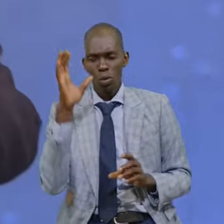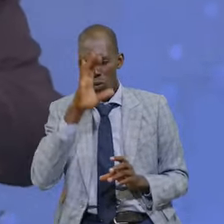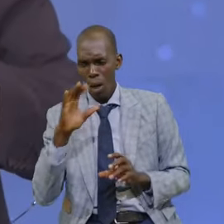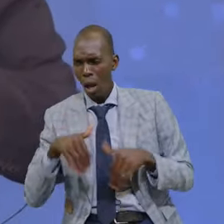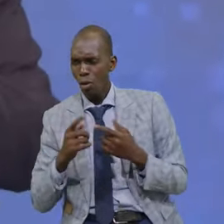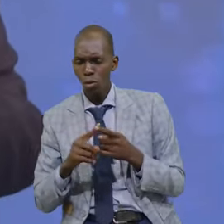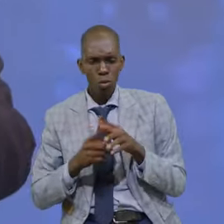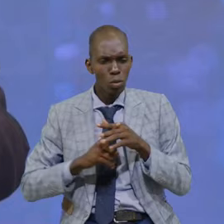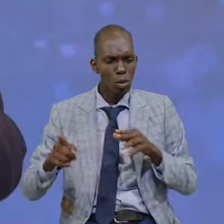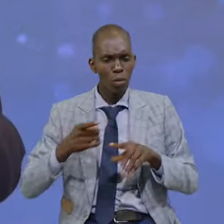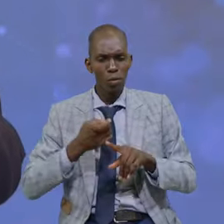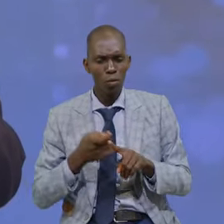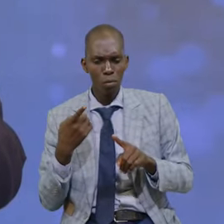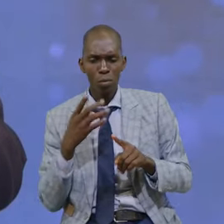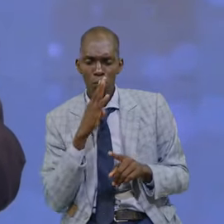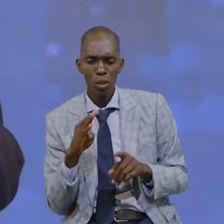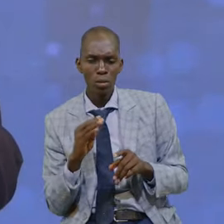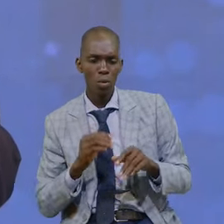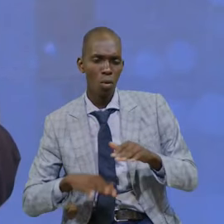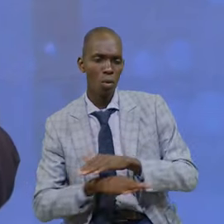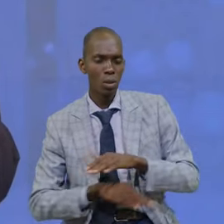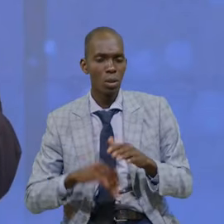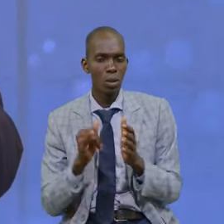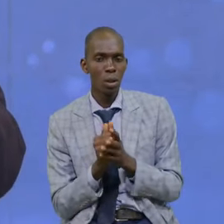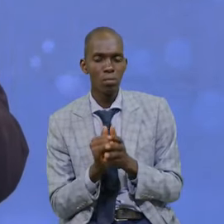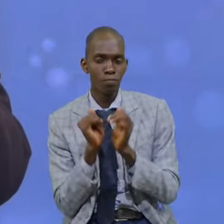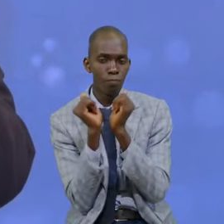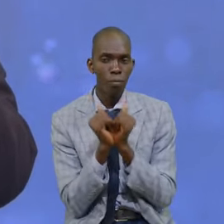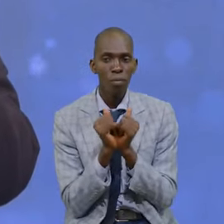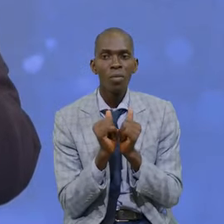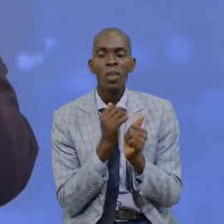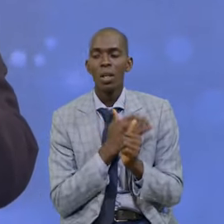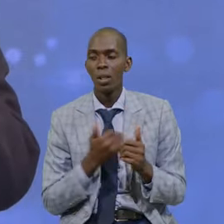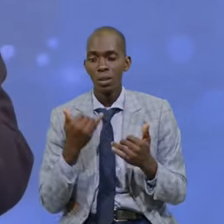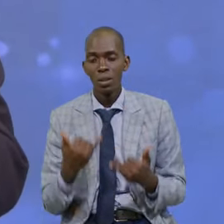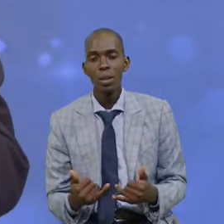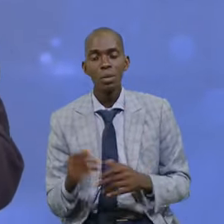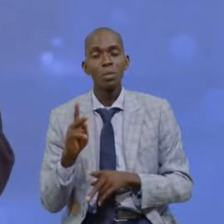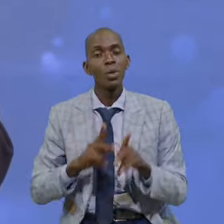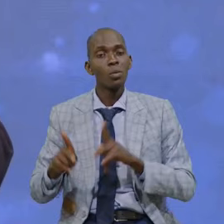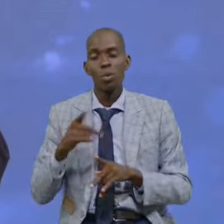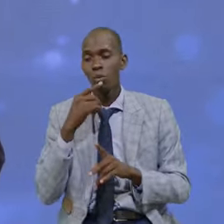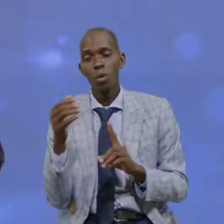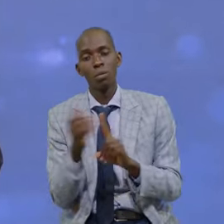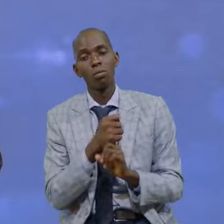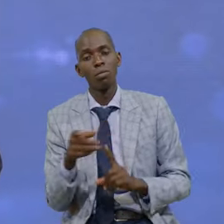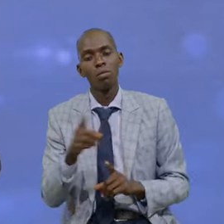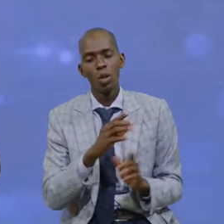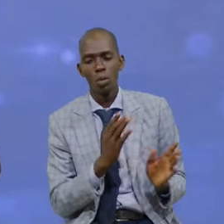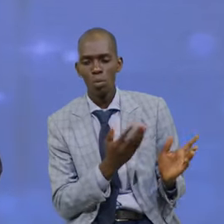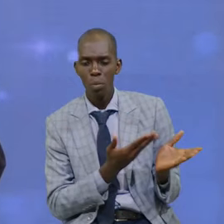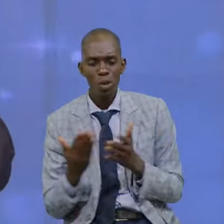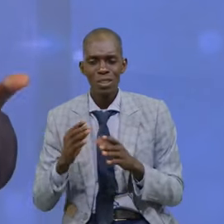And so they come with quite a lot of gadgets, a lot of things